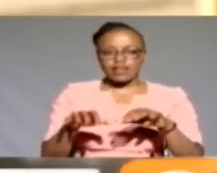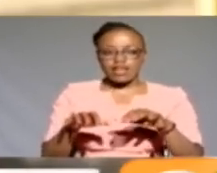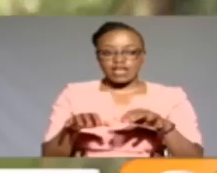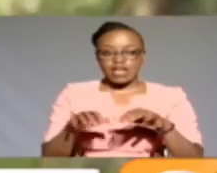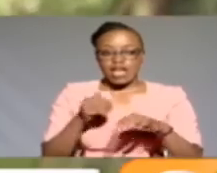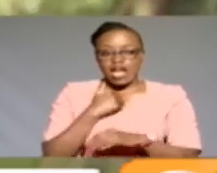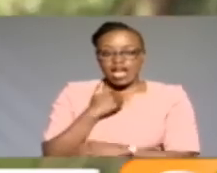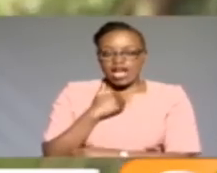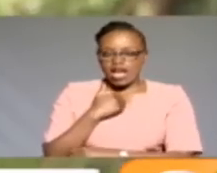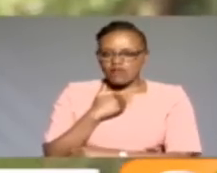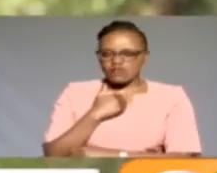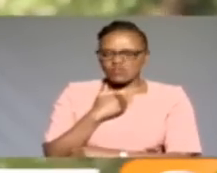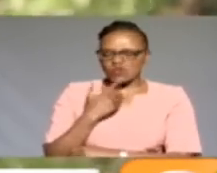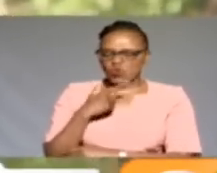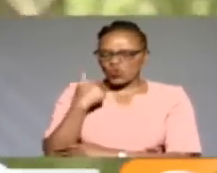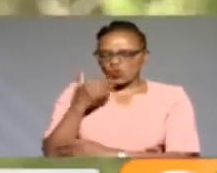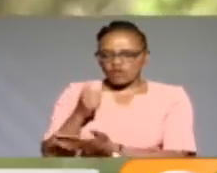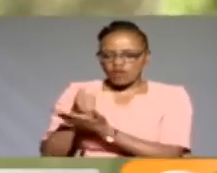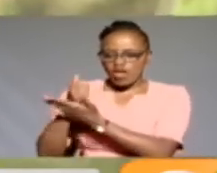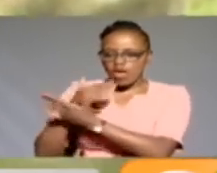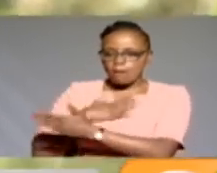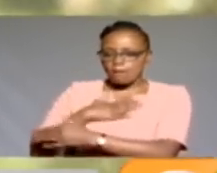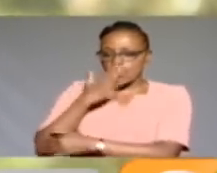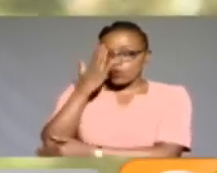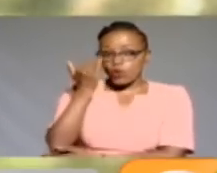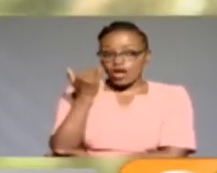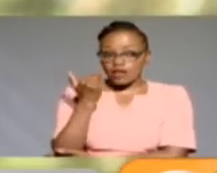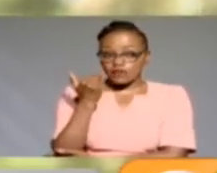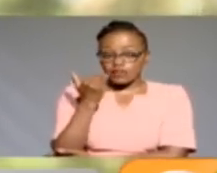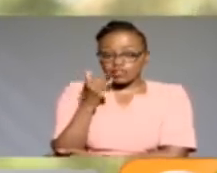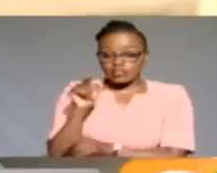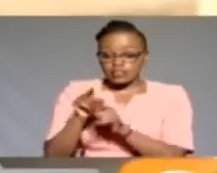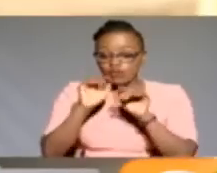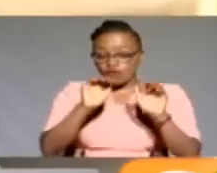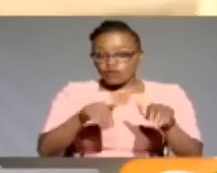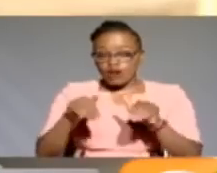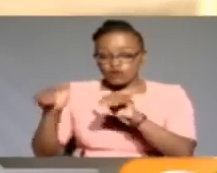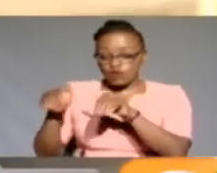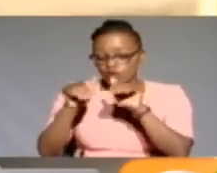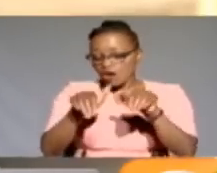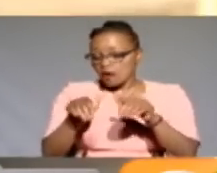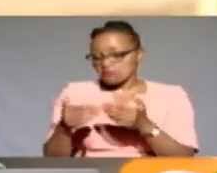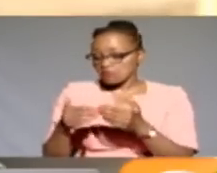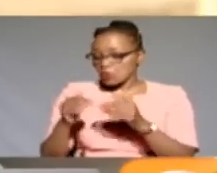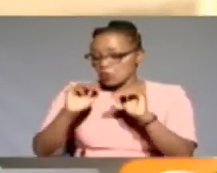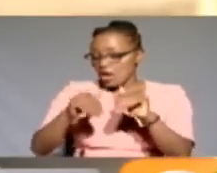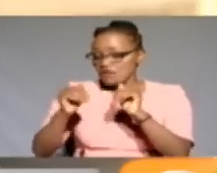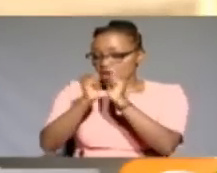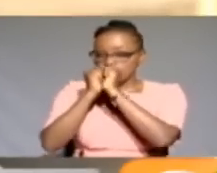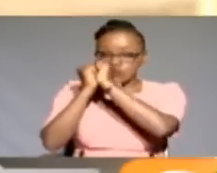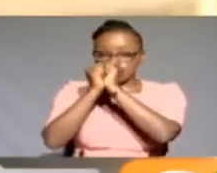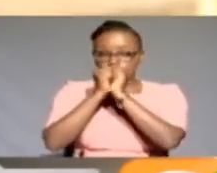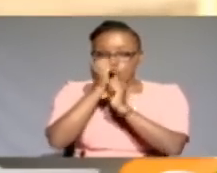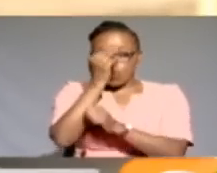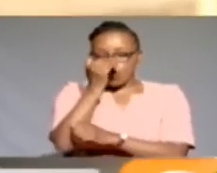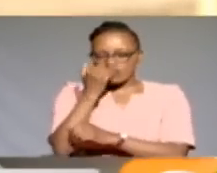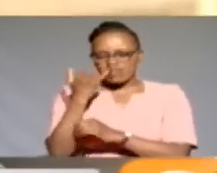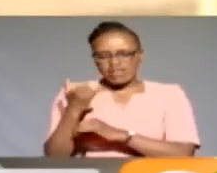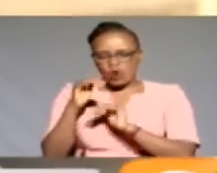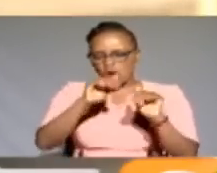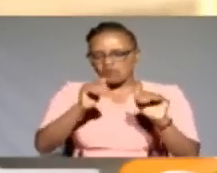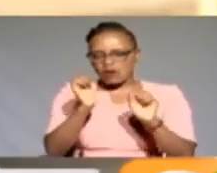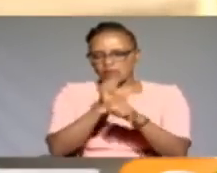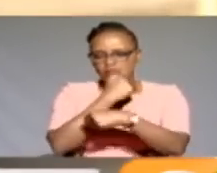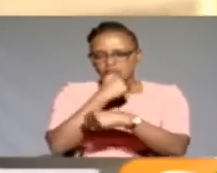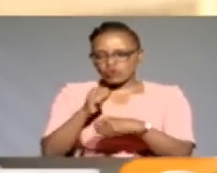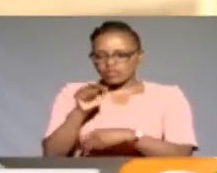Tulikuwa na madhi yangu alikuwa ananisaidia sana kwa sababu kando ya kulima tulikuwa tu analima kwa sababu siwezi nikalima.